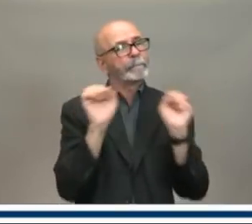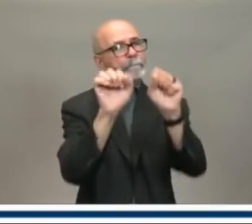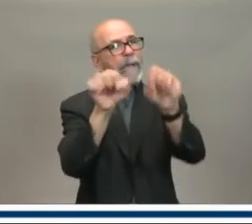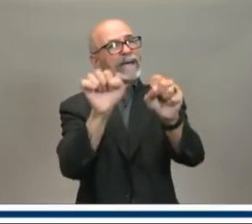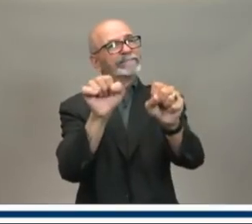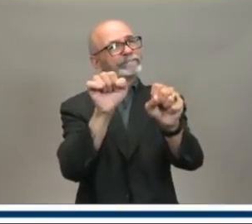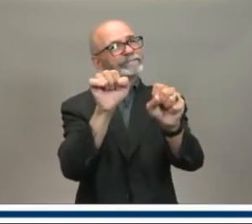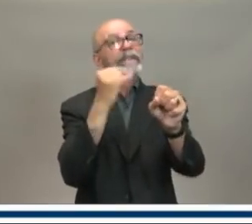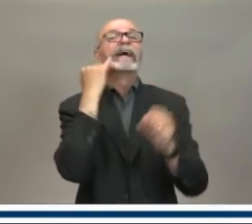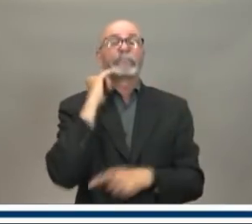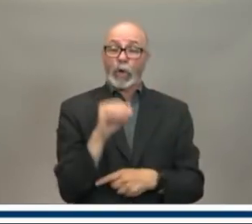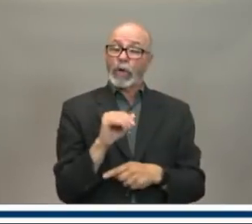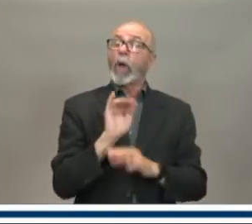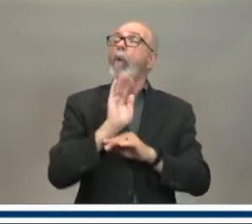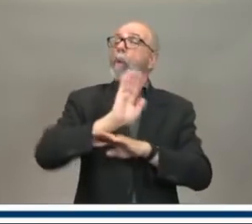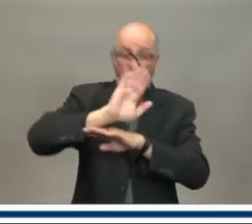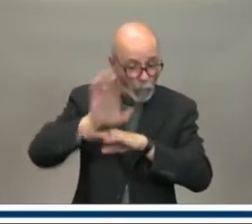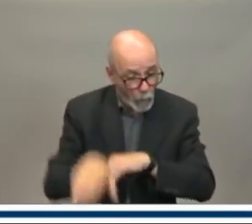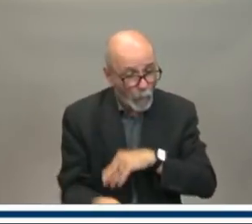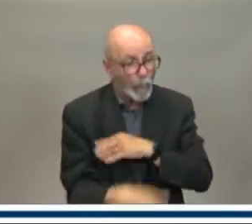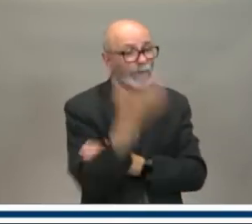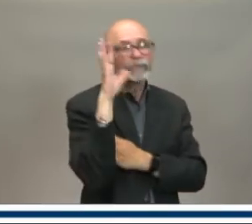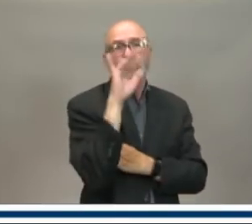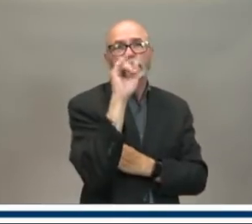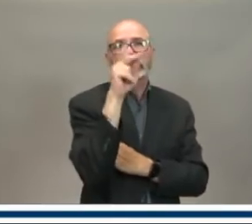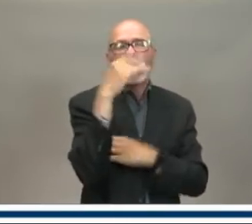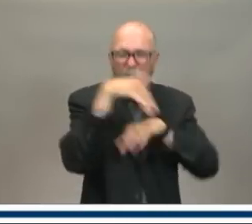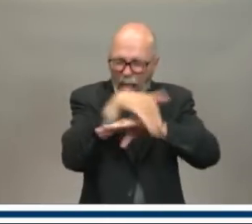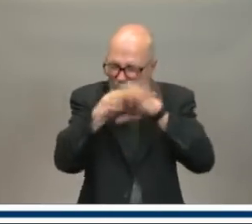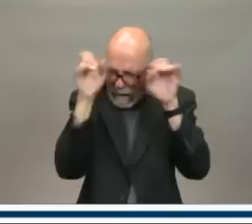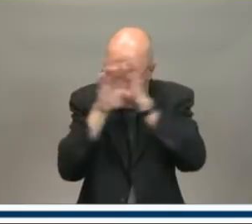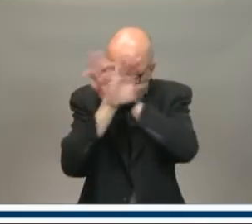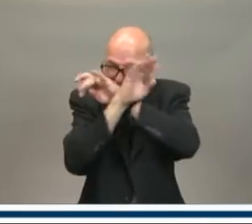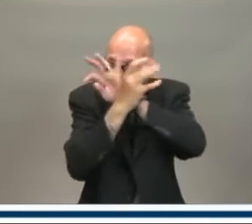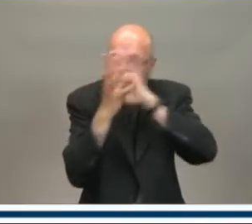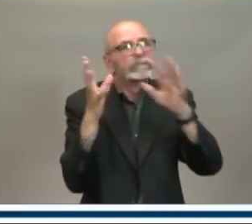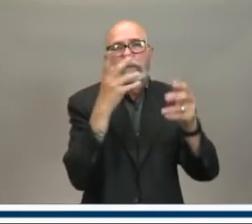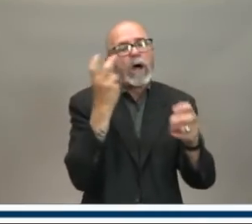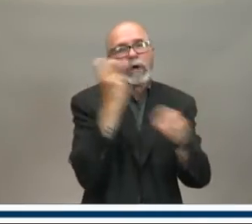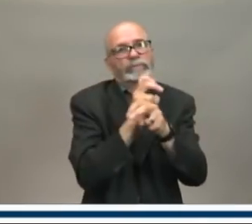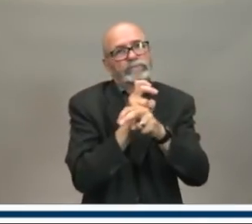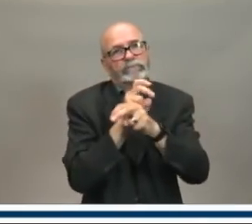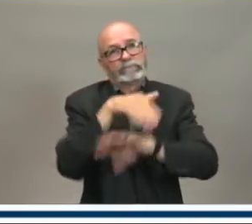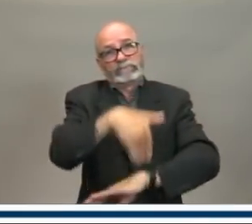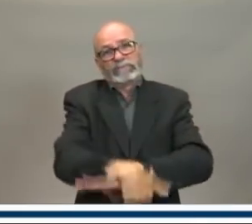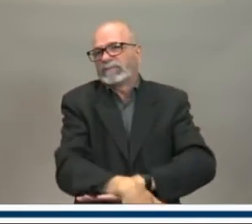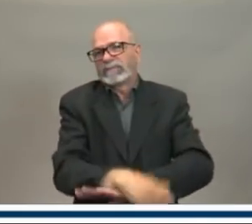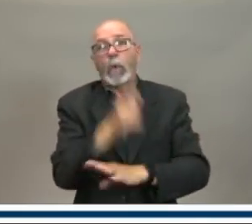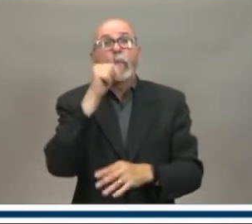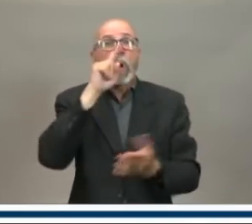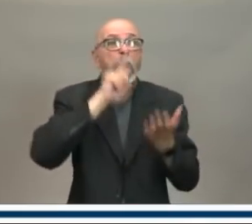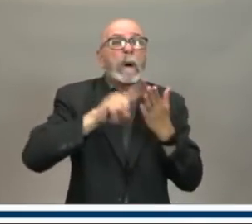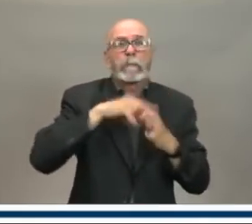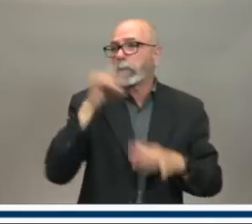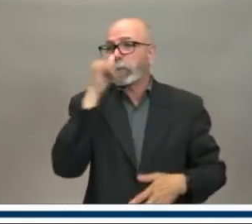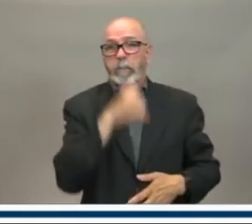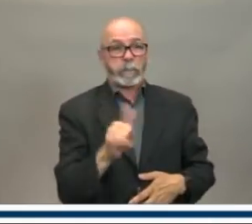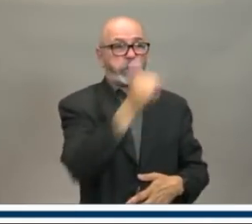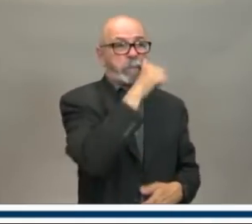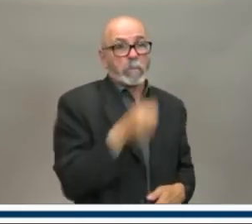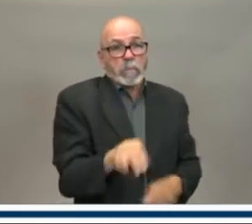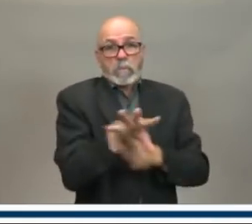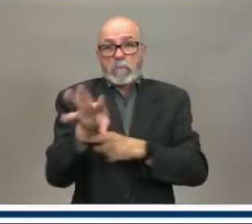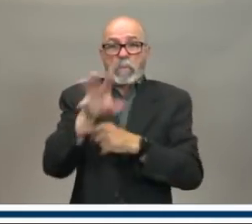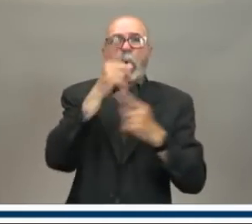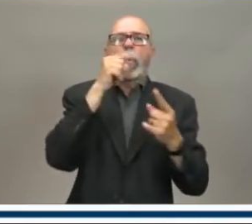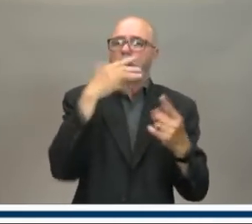have because those are all licensed or they're inspected, not licensed but inspected by the public health inspectors and Department of